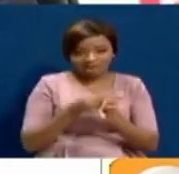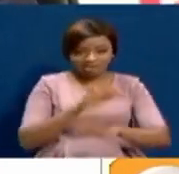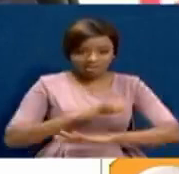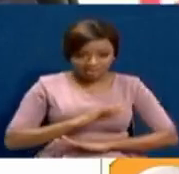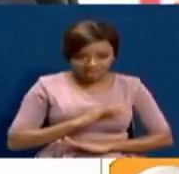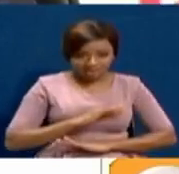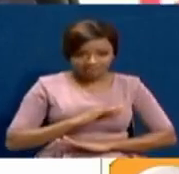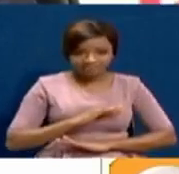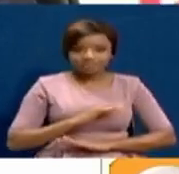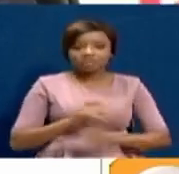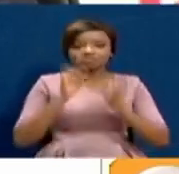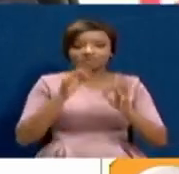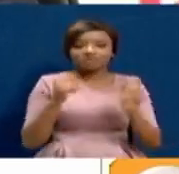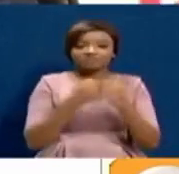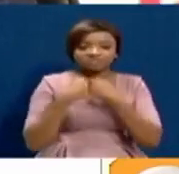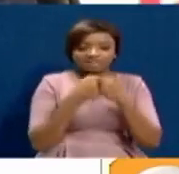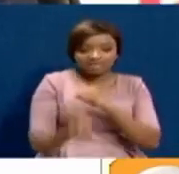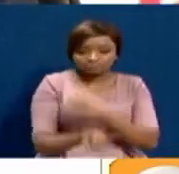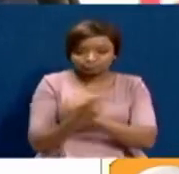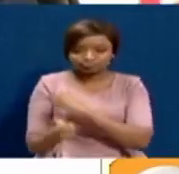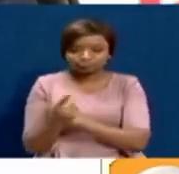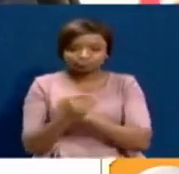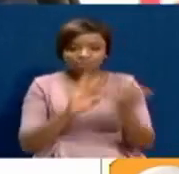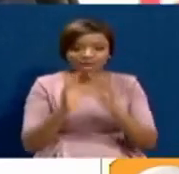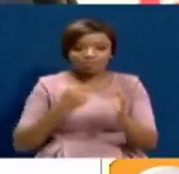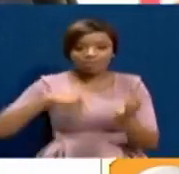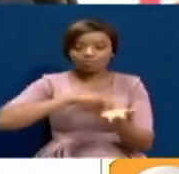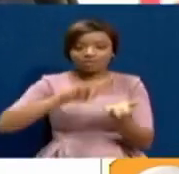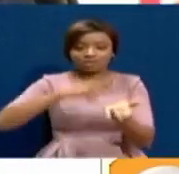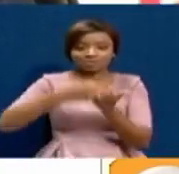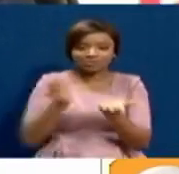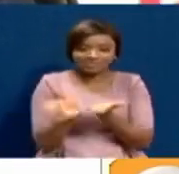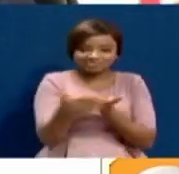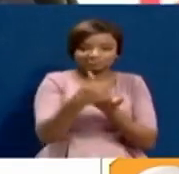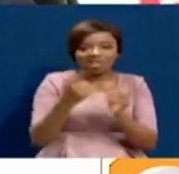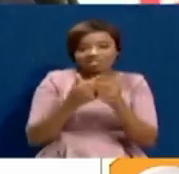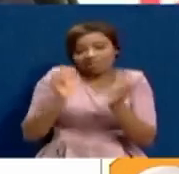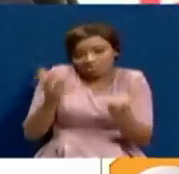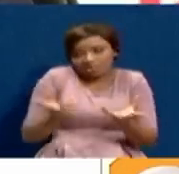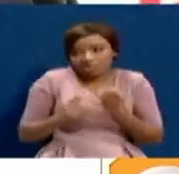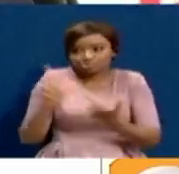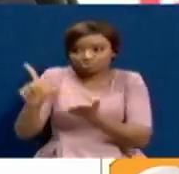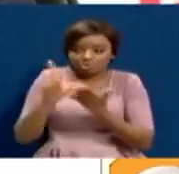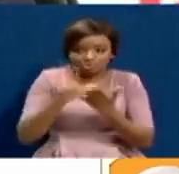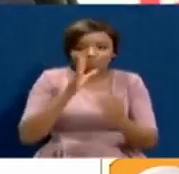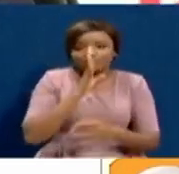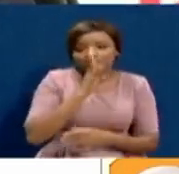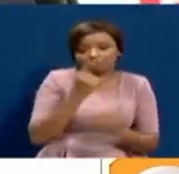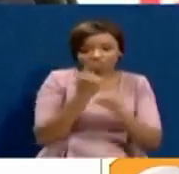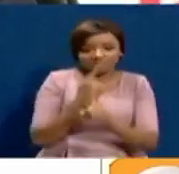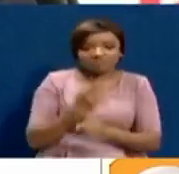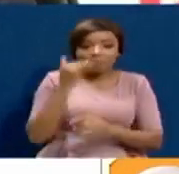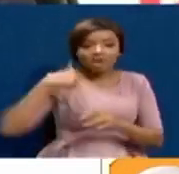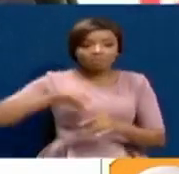whether we find challenges in raising our revenue, therefore we borrow concessionally, because the immediate concern at the